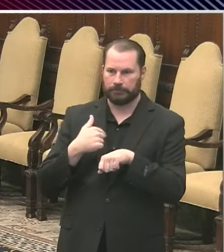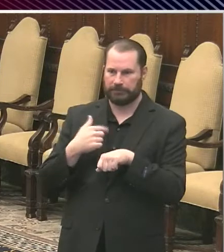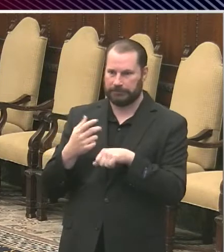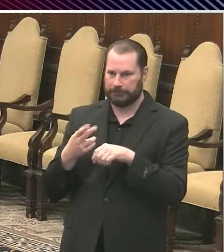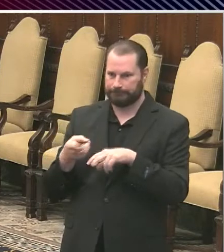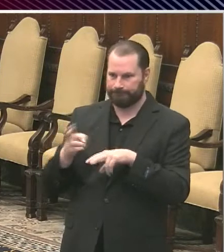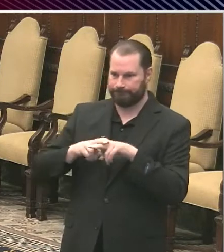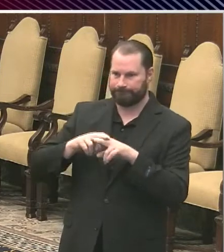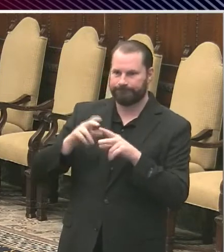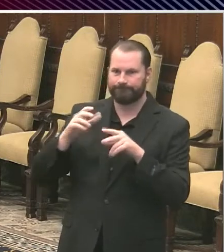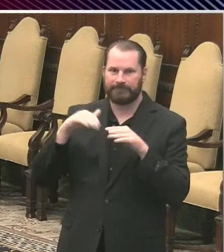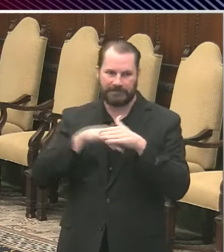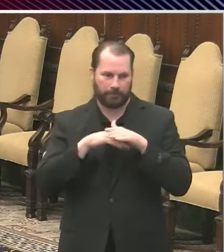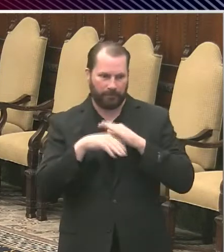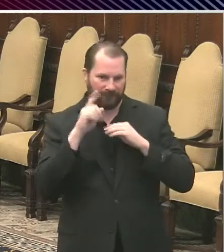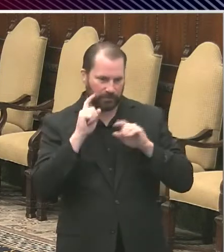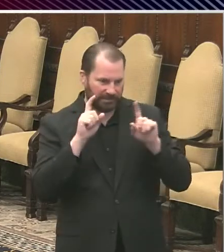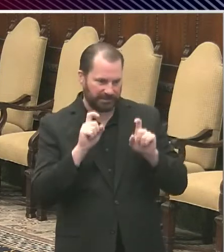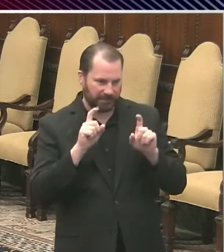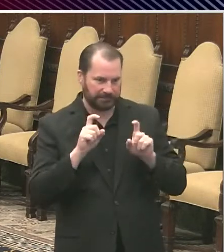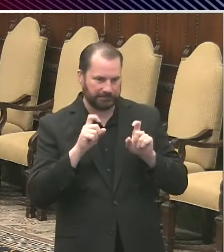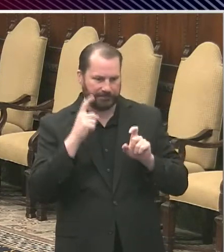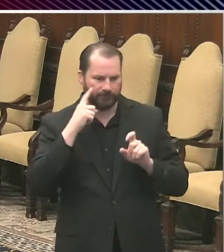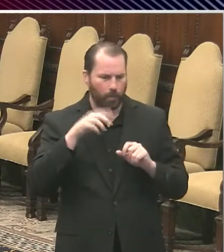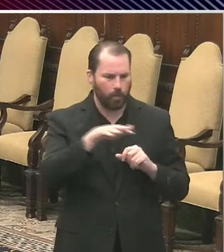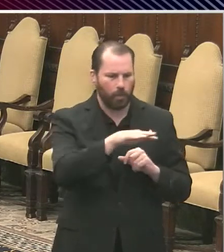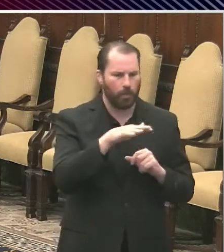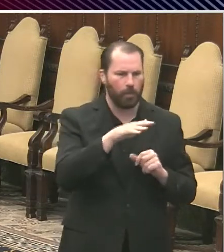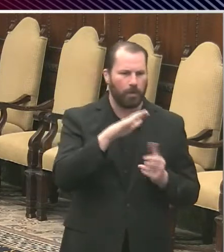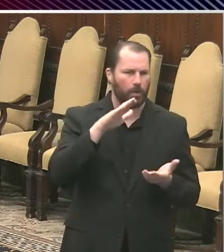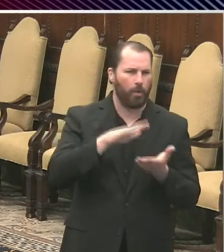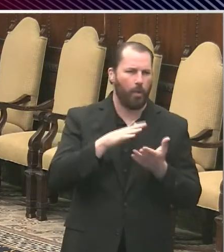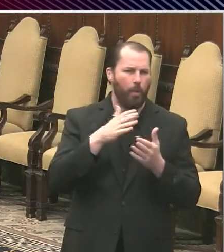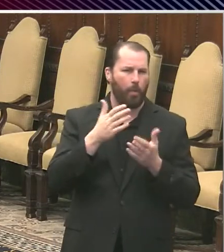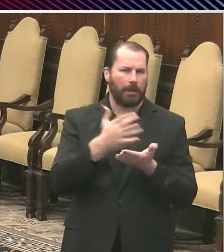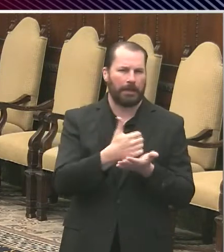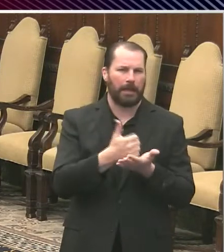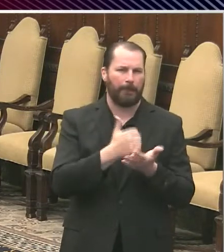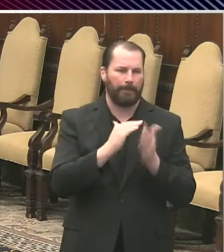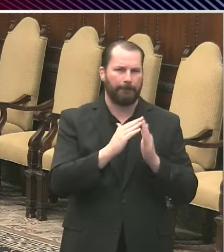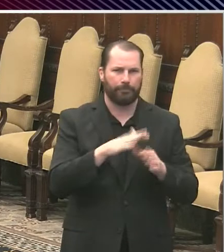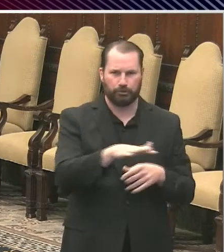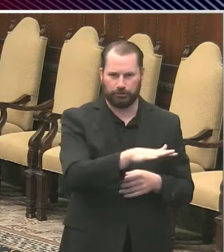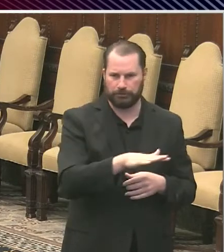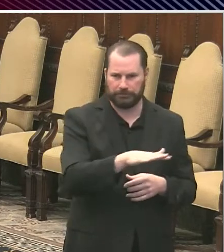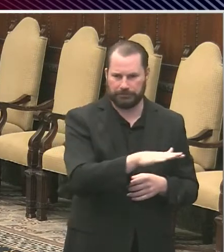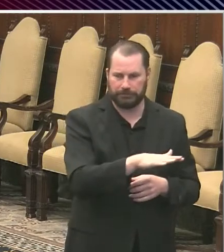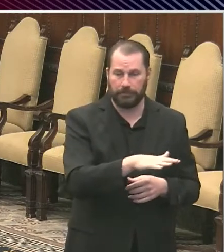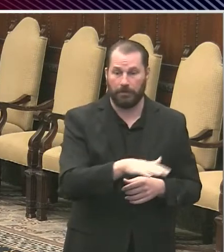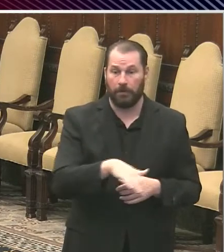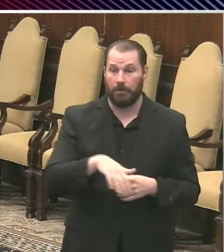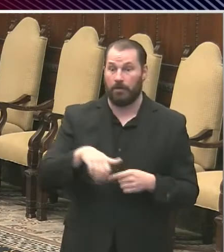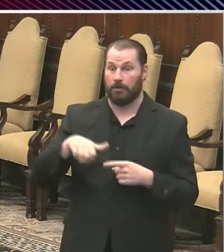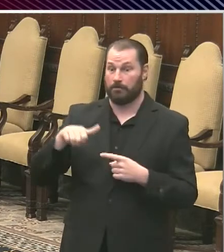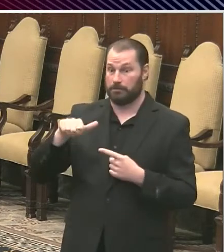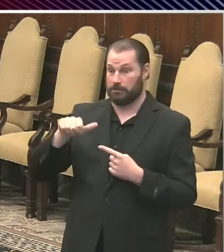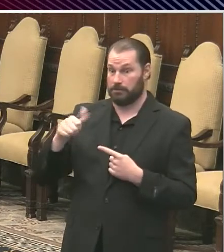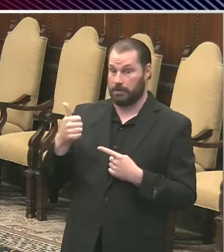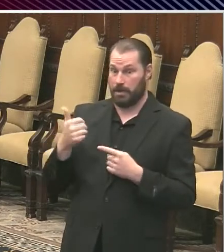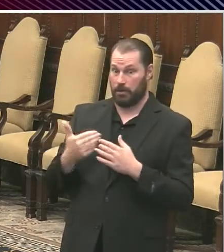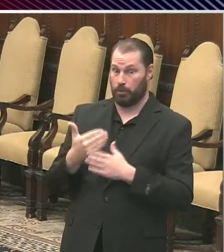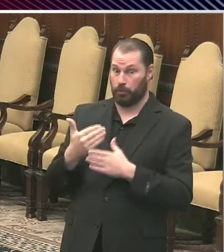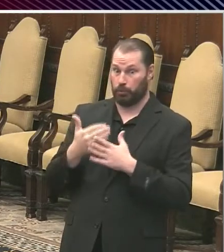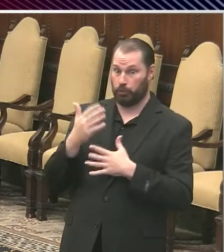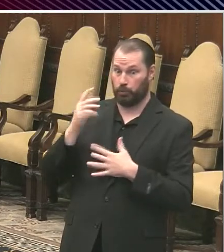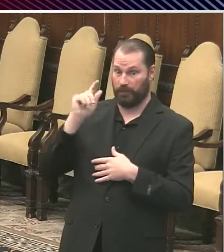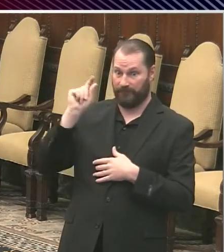in low-income, disadvantaged populations. So there should be 10 new federally qualified health center sites listed on the website as of